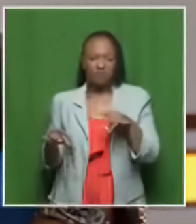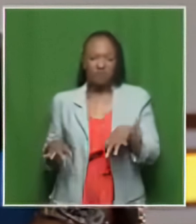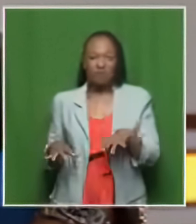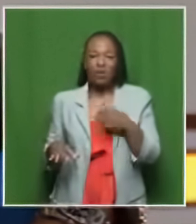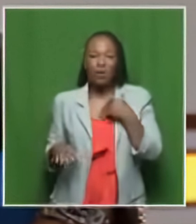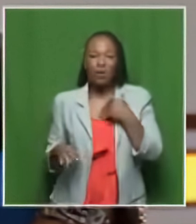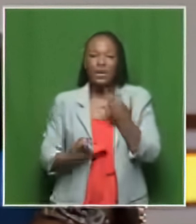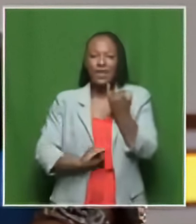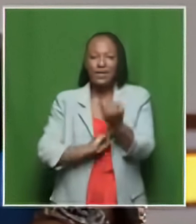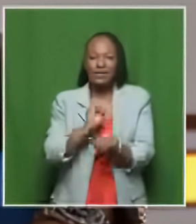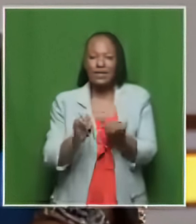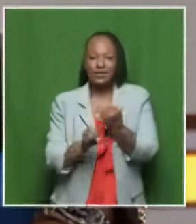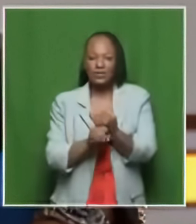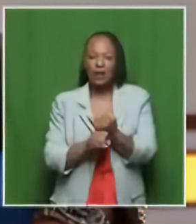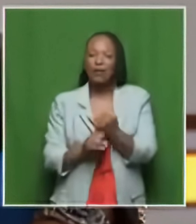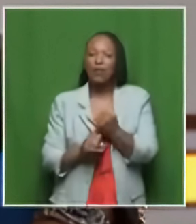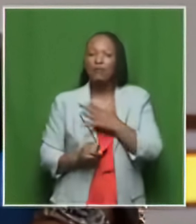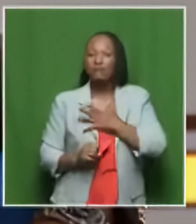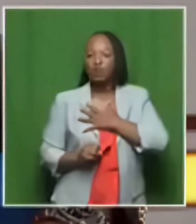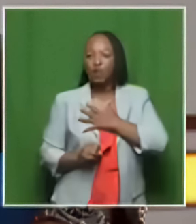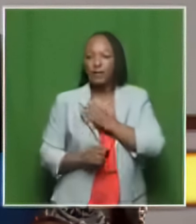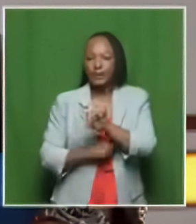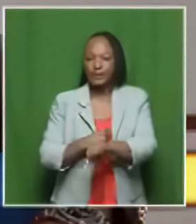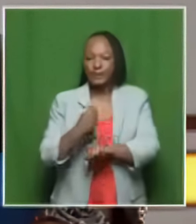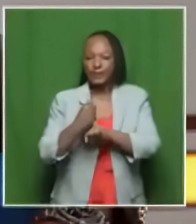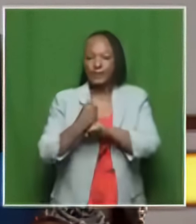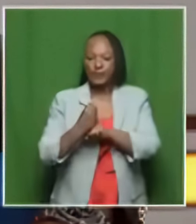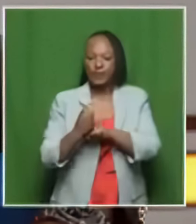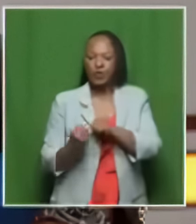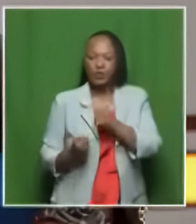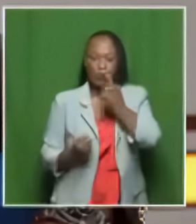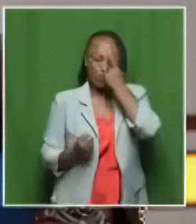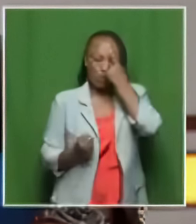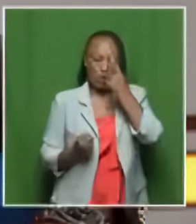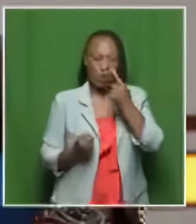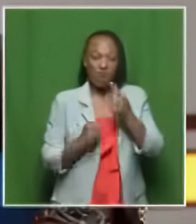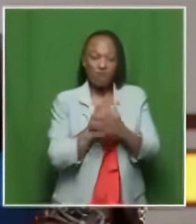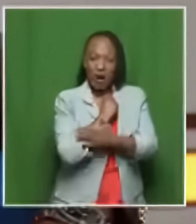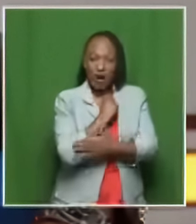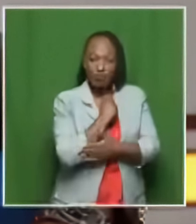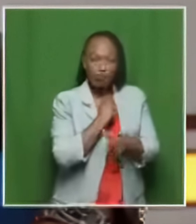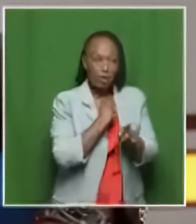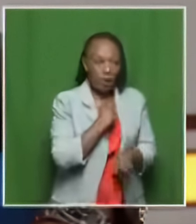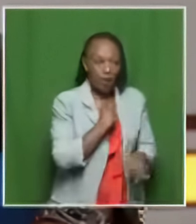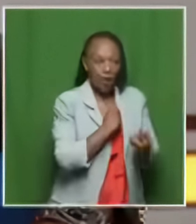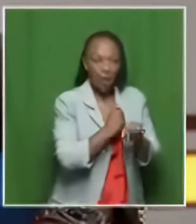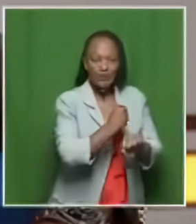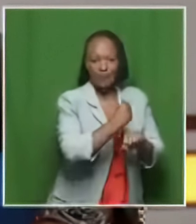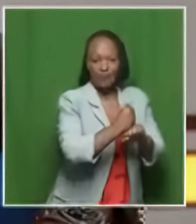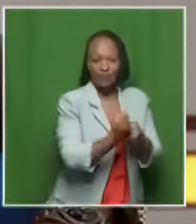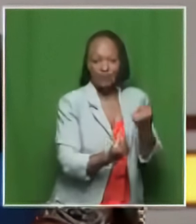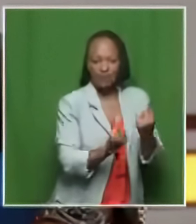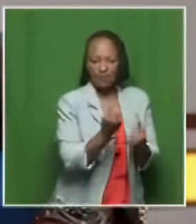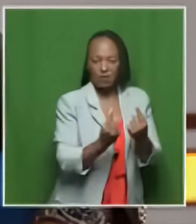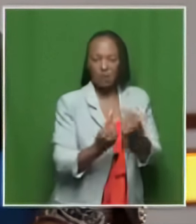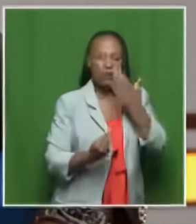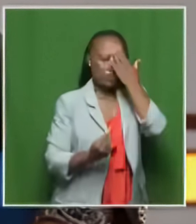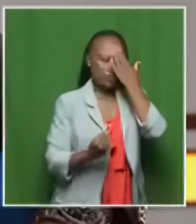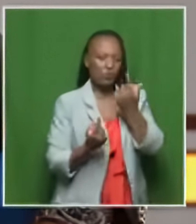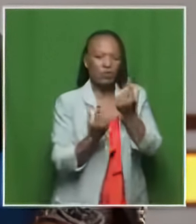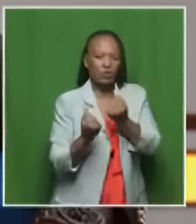of international solidarity, should be knowing what international solidarity can do in pressurizing the powerful to succumb